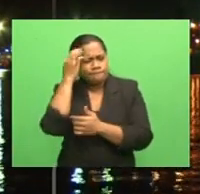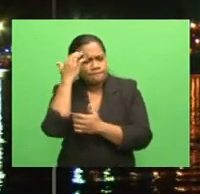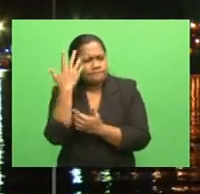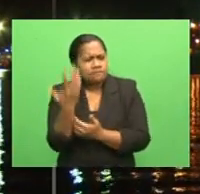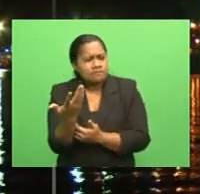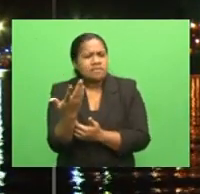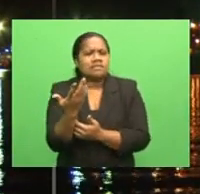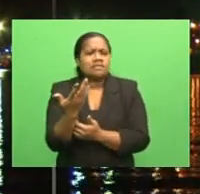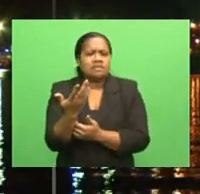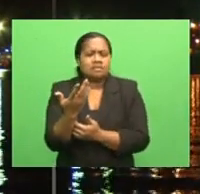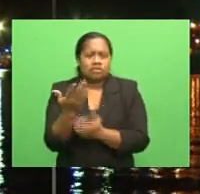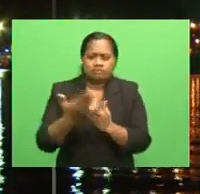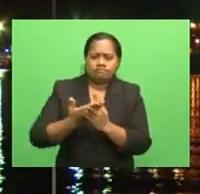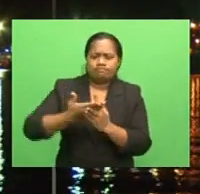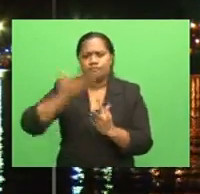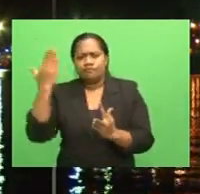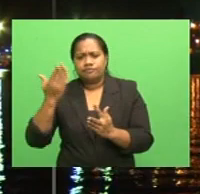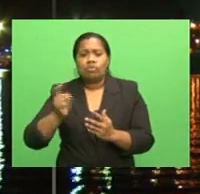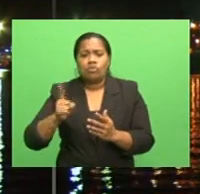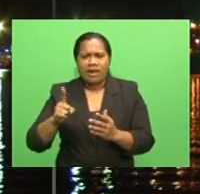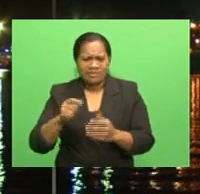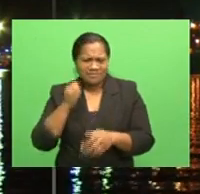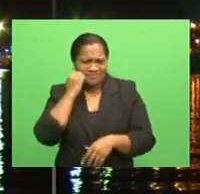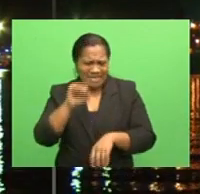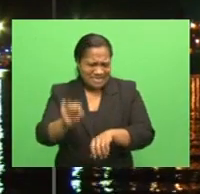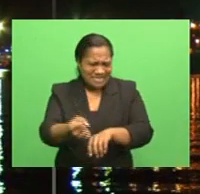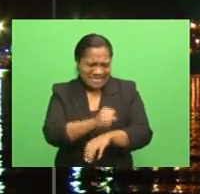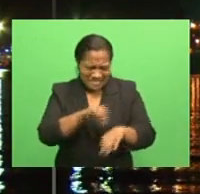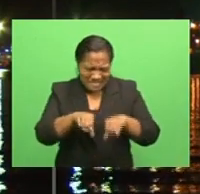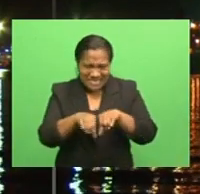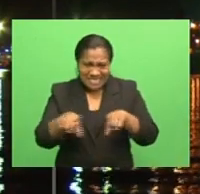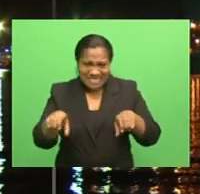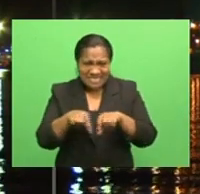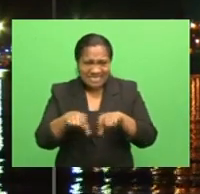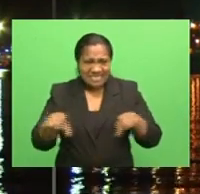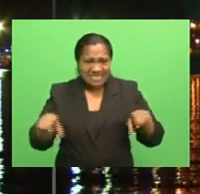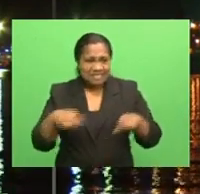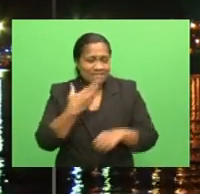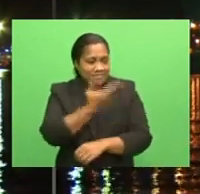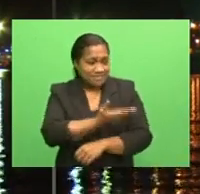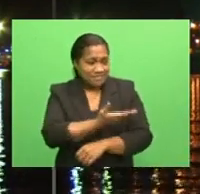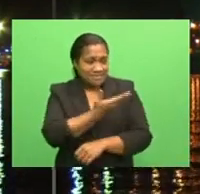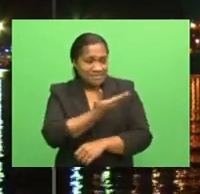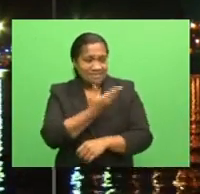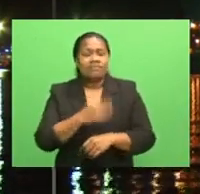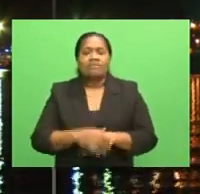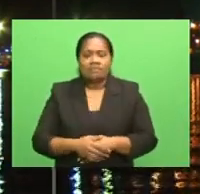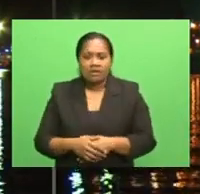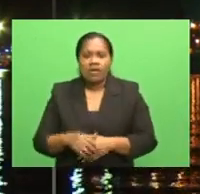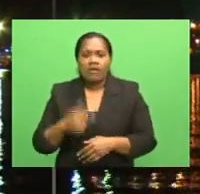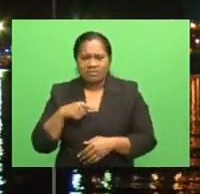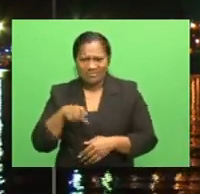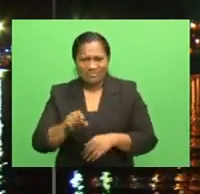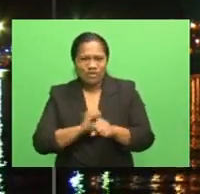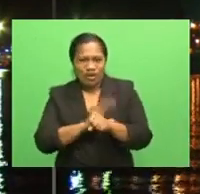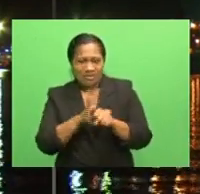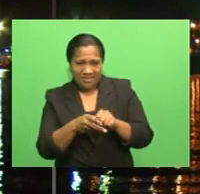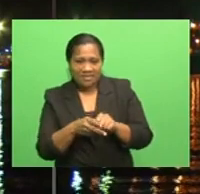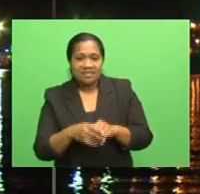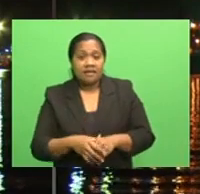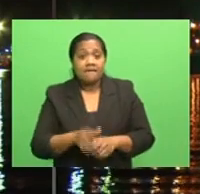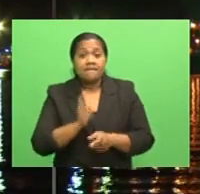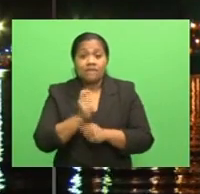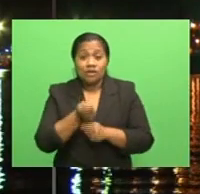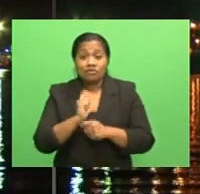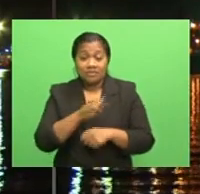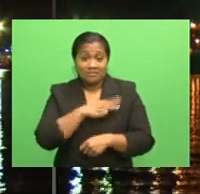temporarily lift the ban on beach demer in light of the financial hardship faced by many families due to COVID-19. Fisheries Minister